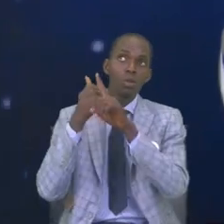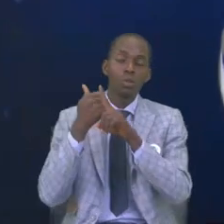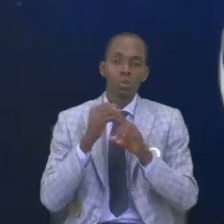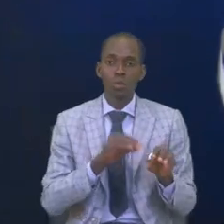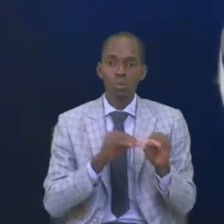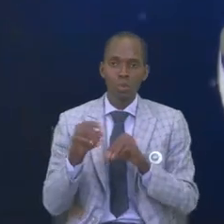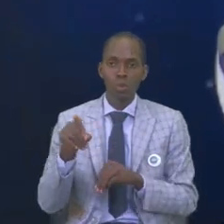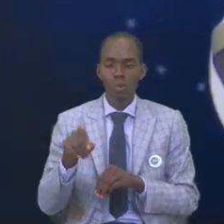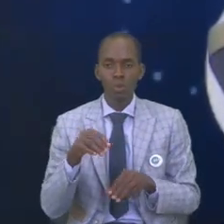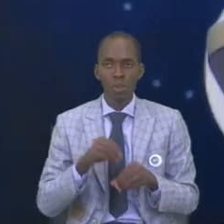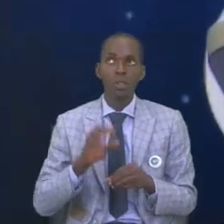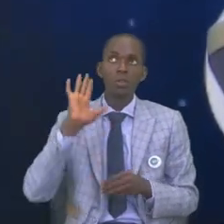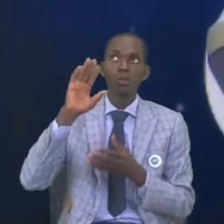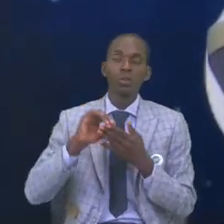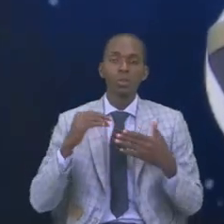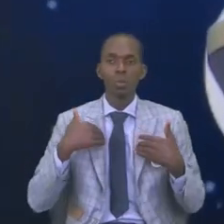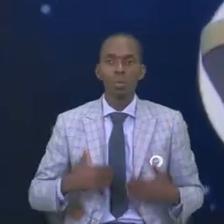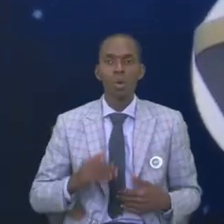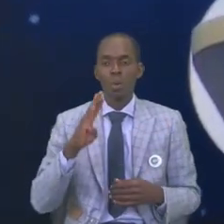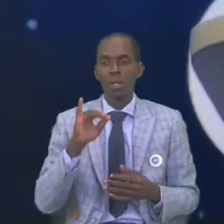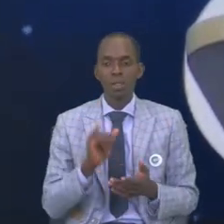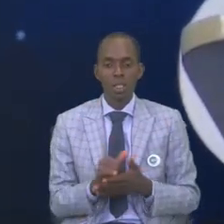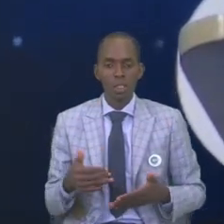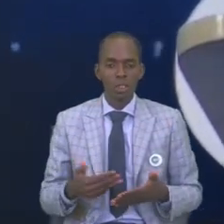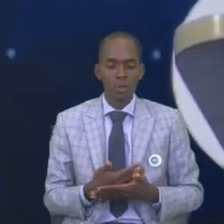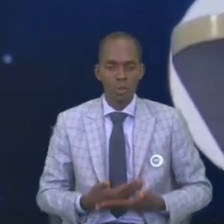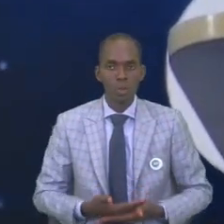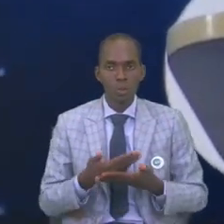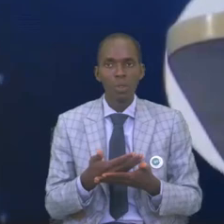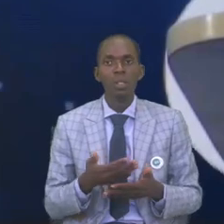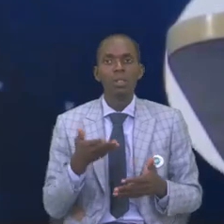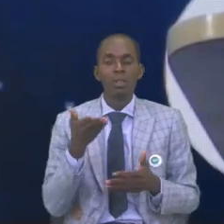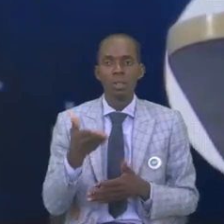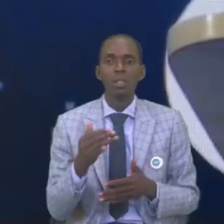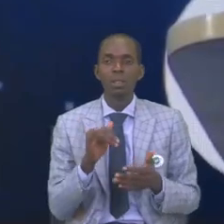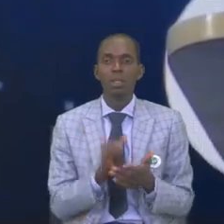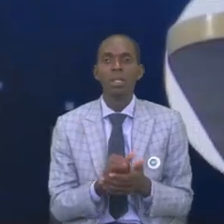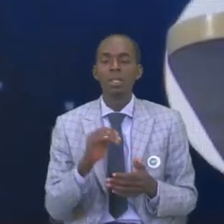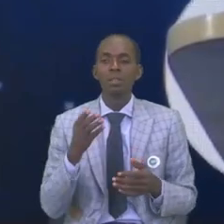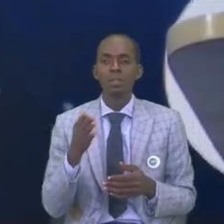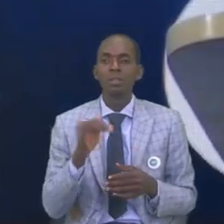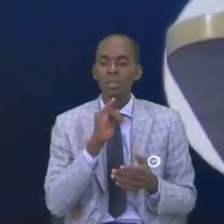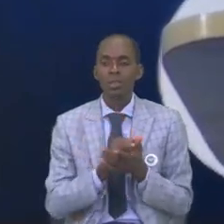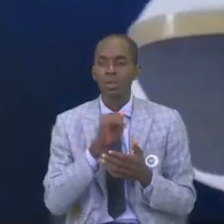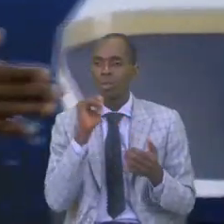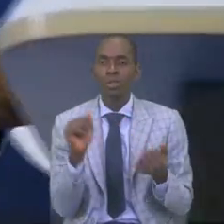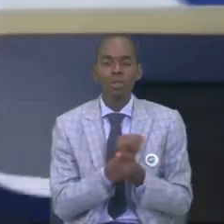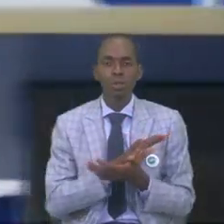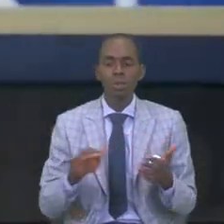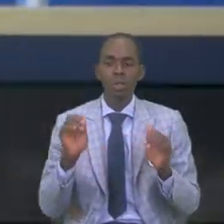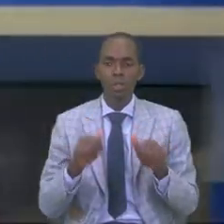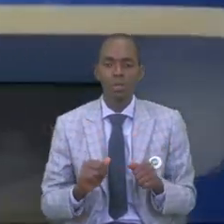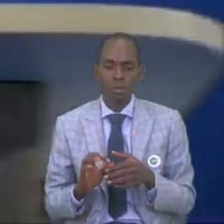that new birth, and there is a great, indivisible, indestructible association with